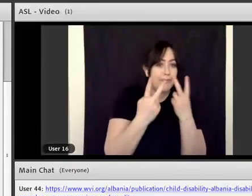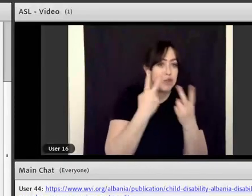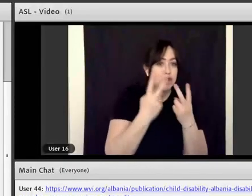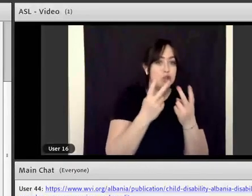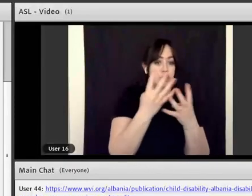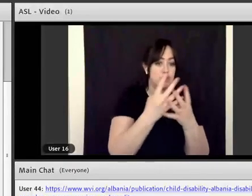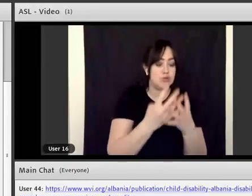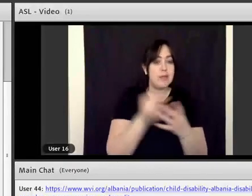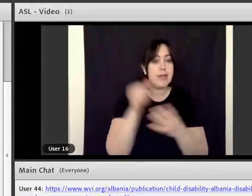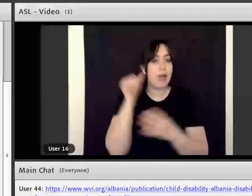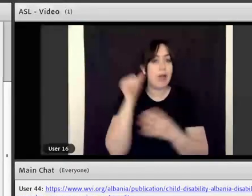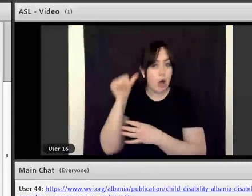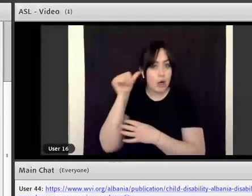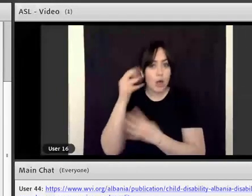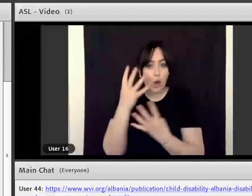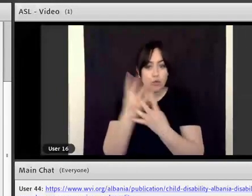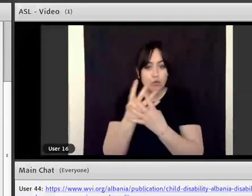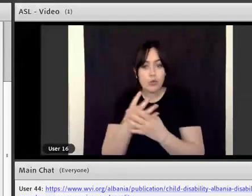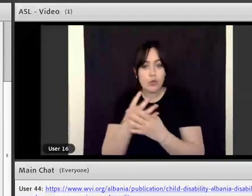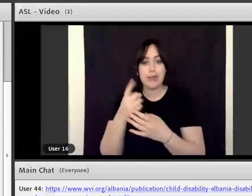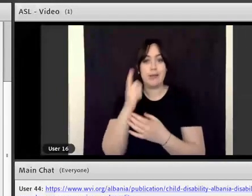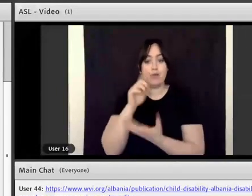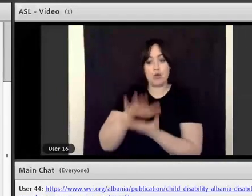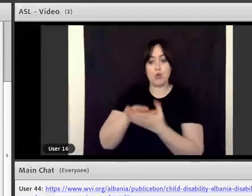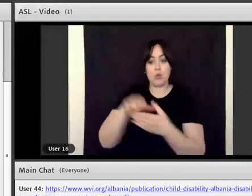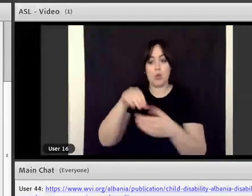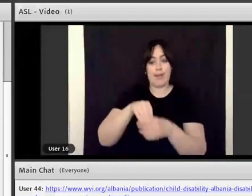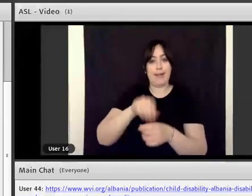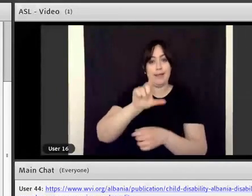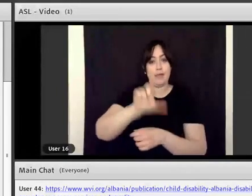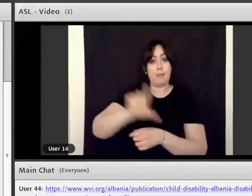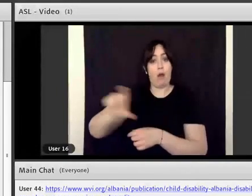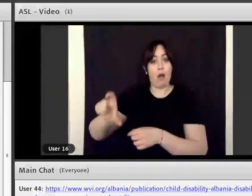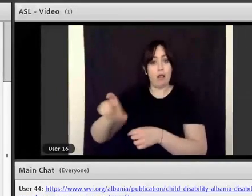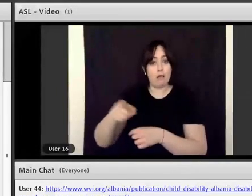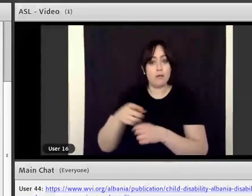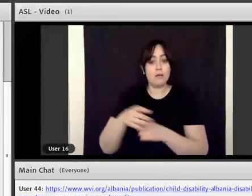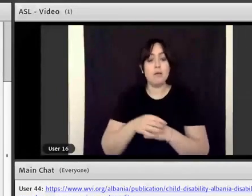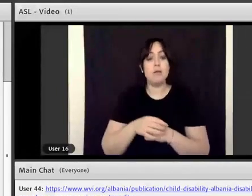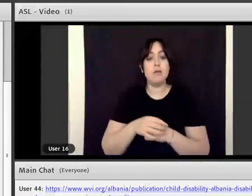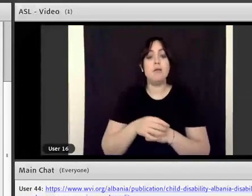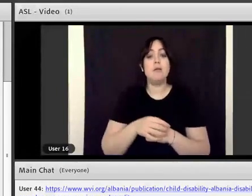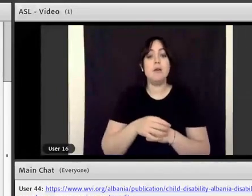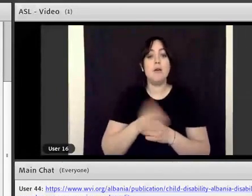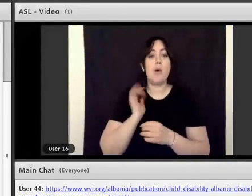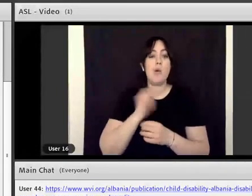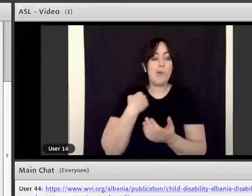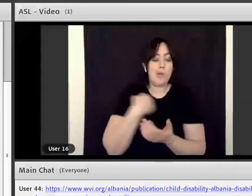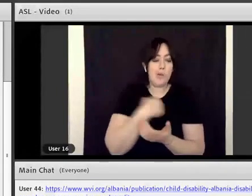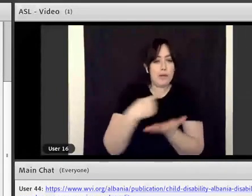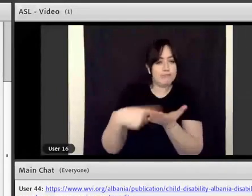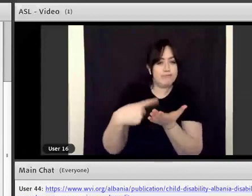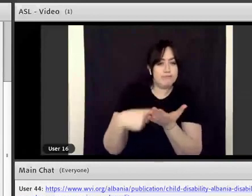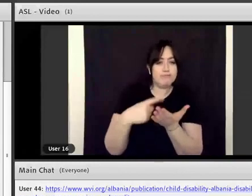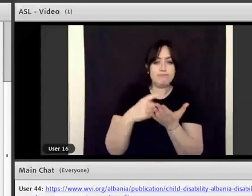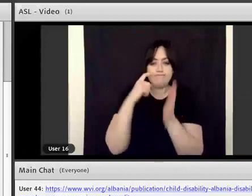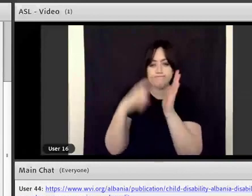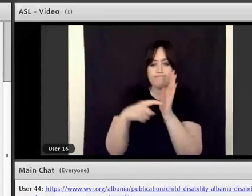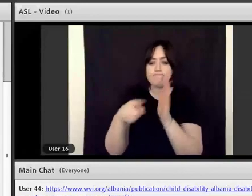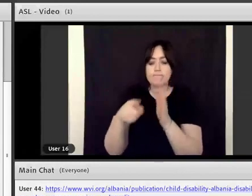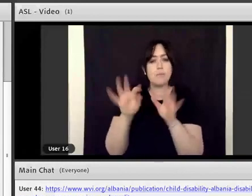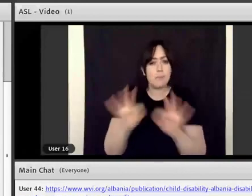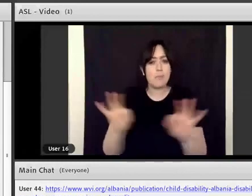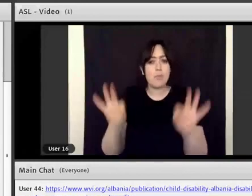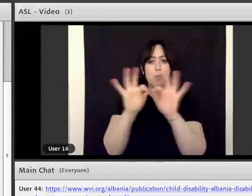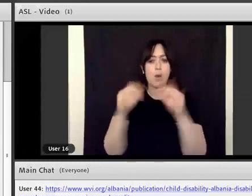audio screening in a school in Nepal, and our discussion related to the fact that it is very important to have some community mapping